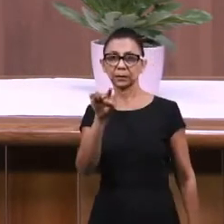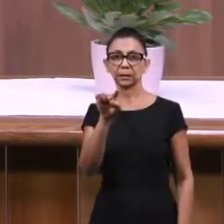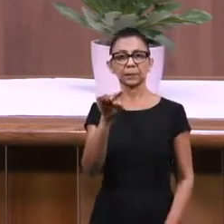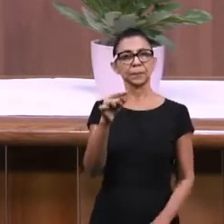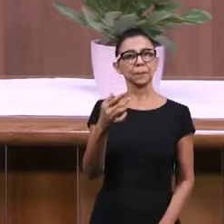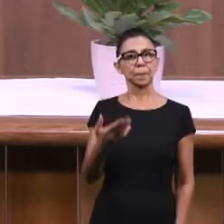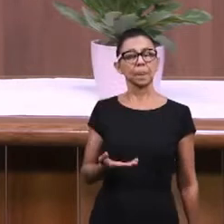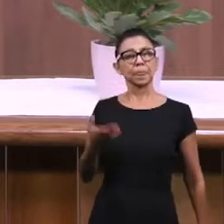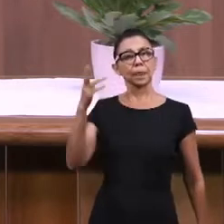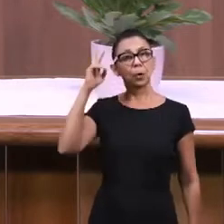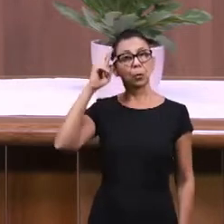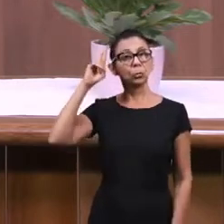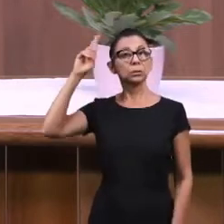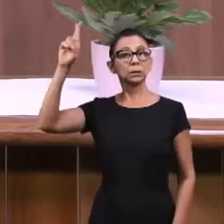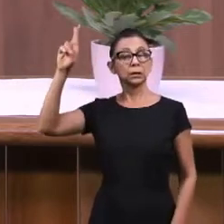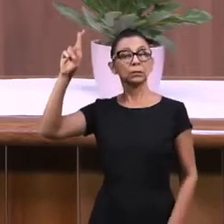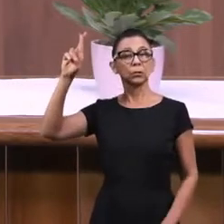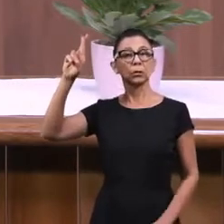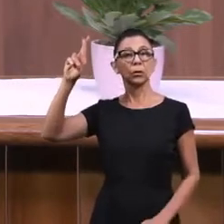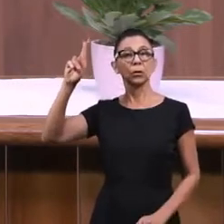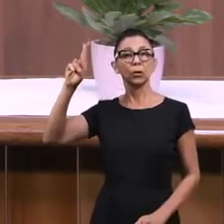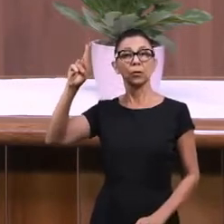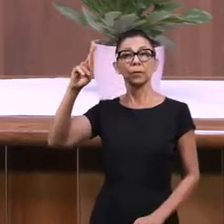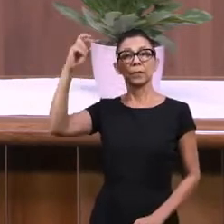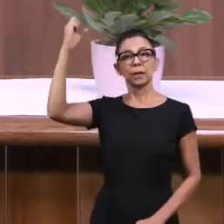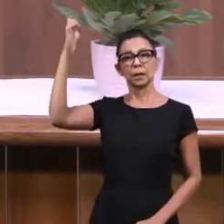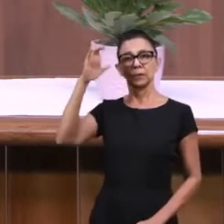with His words of redemption,